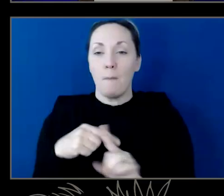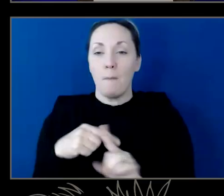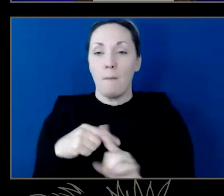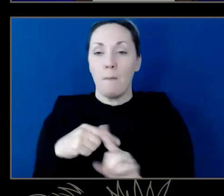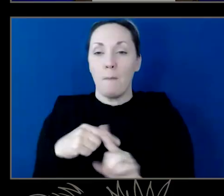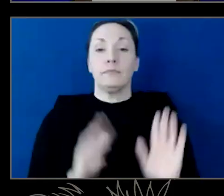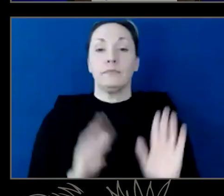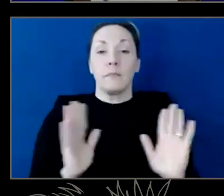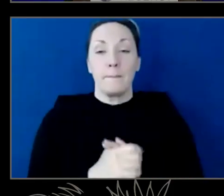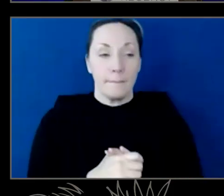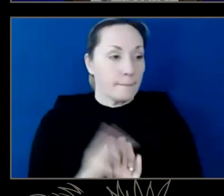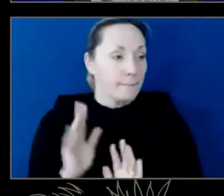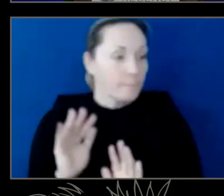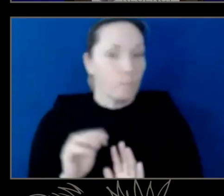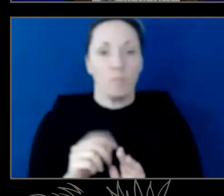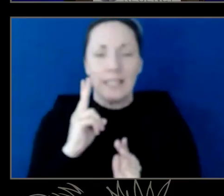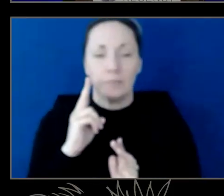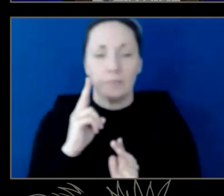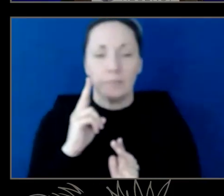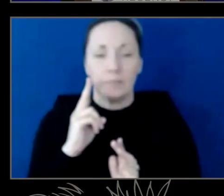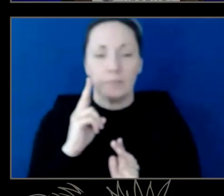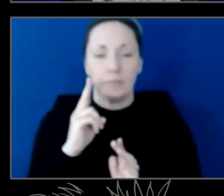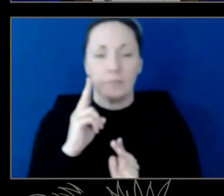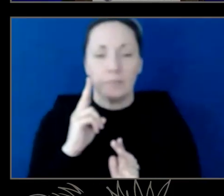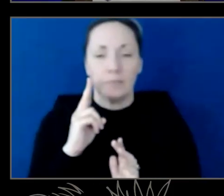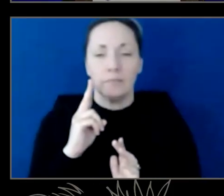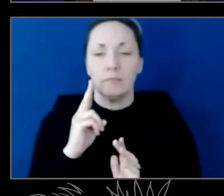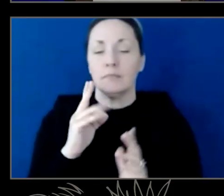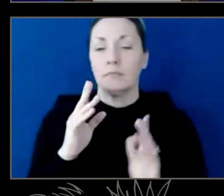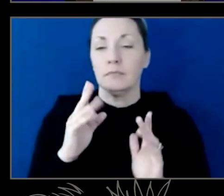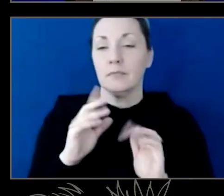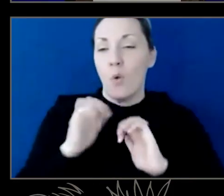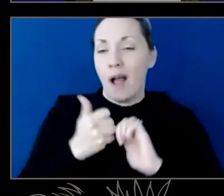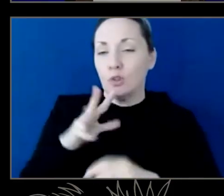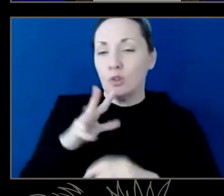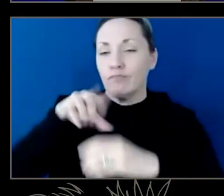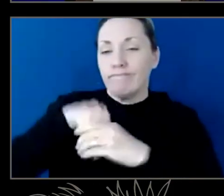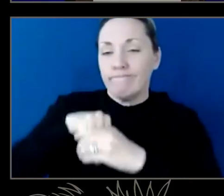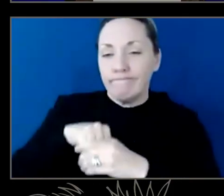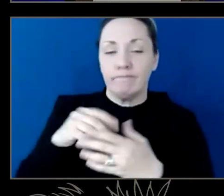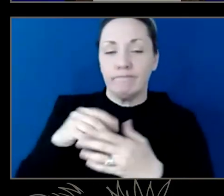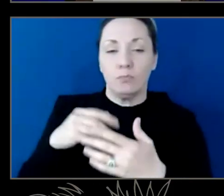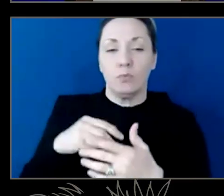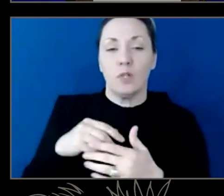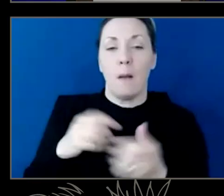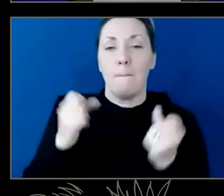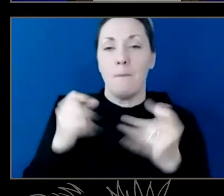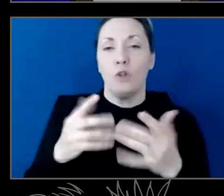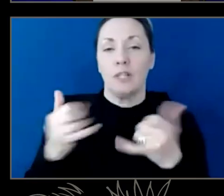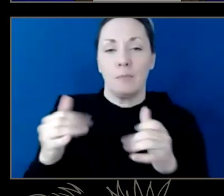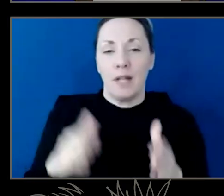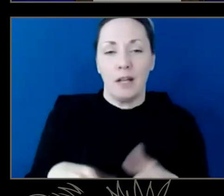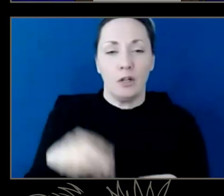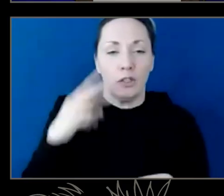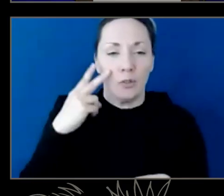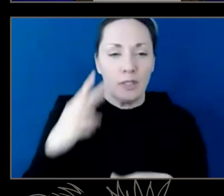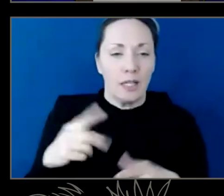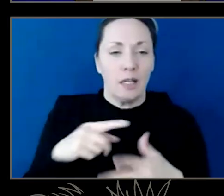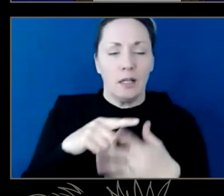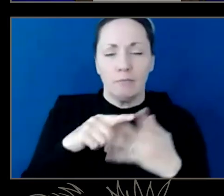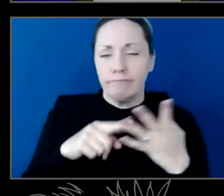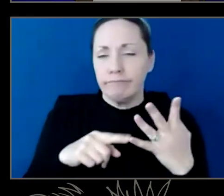we're going to see how to integrate like multiplayer components in our React applications using 2 case studies. And we're going to